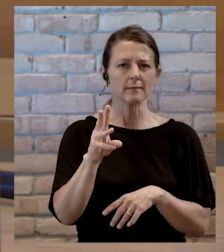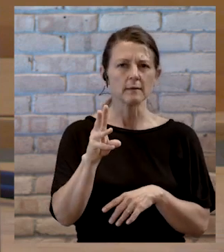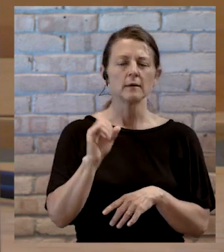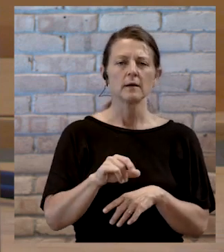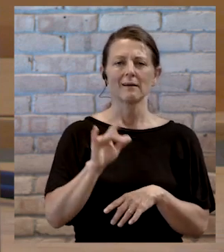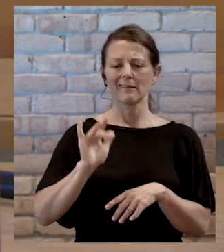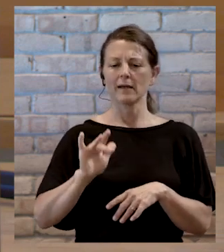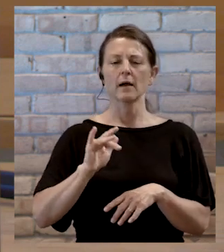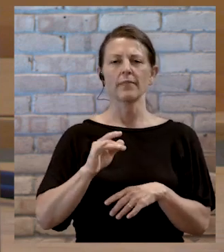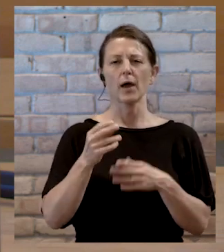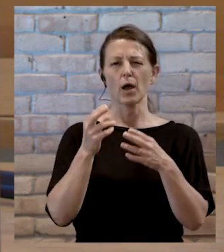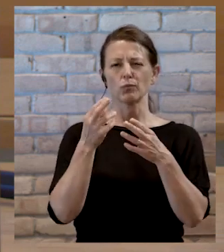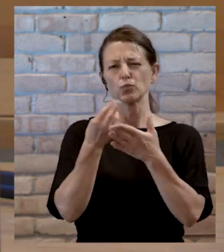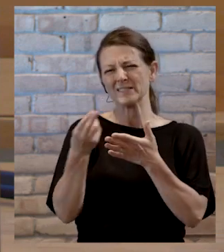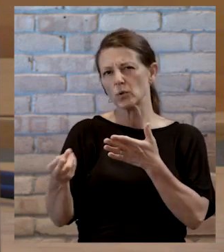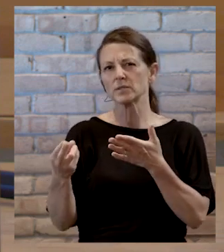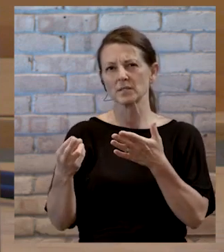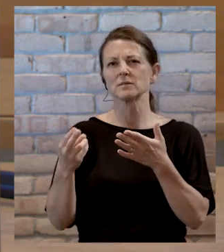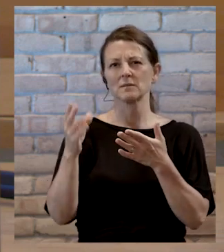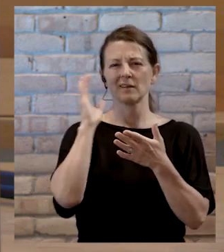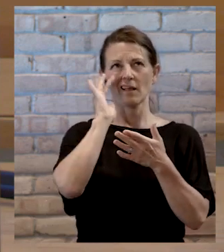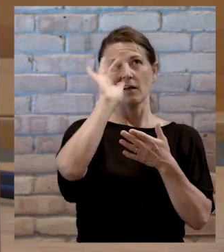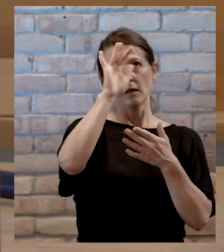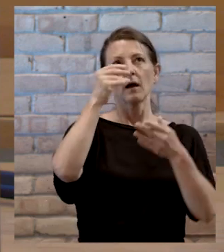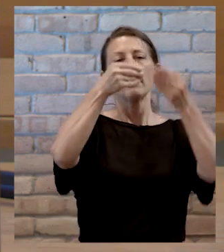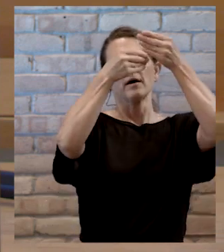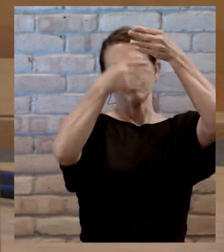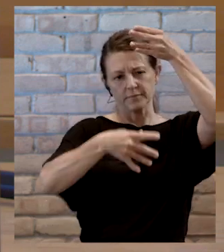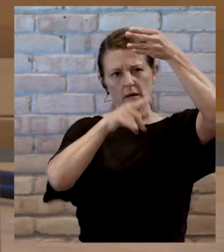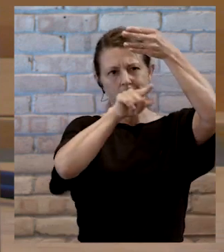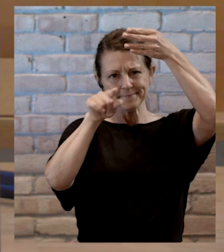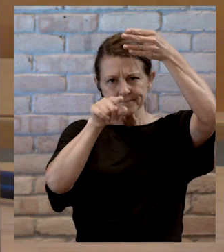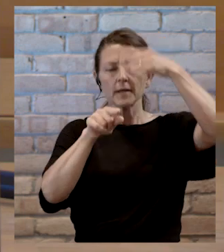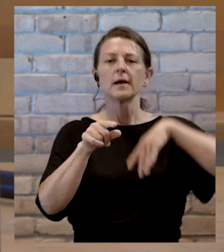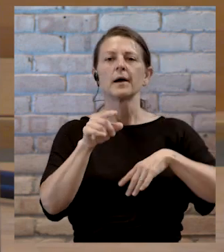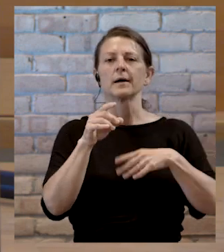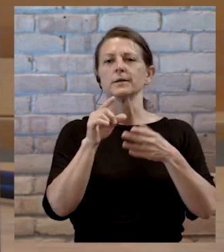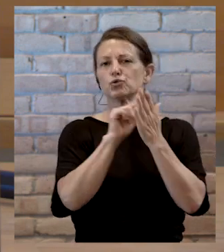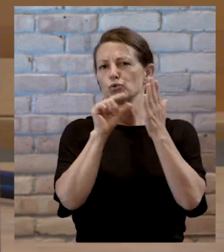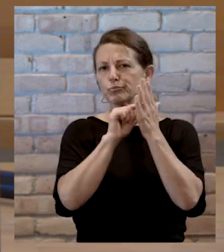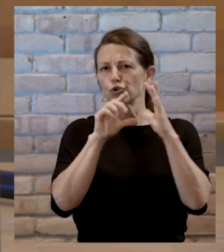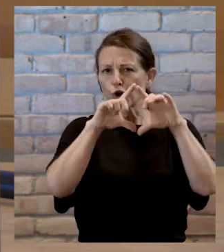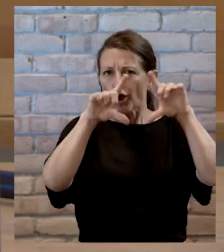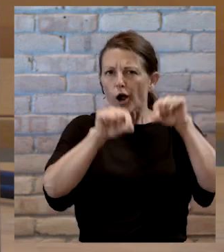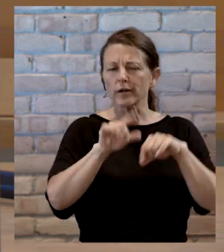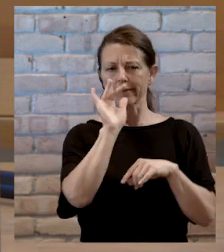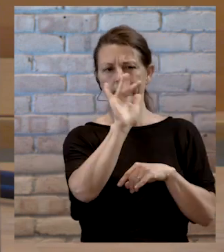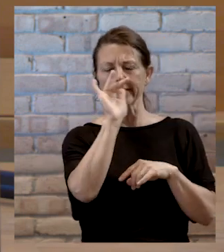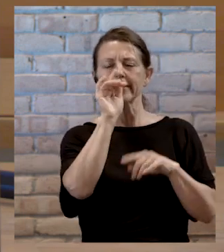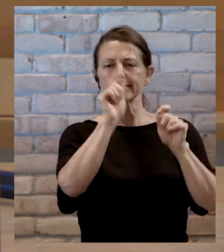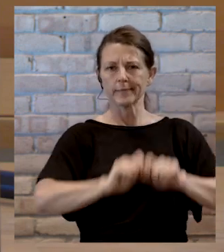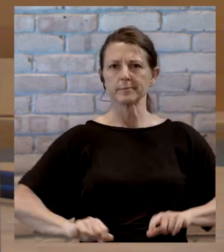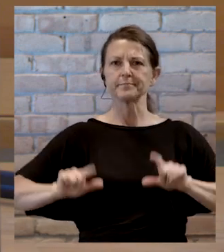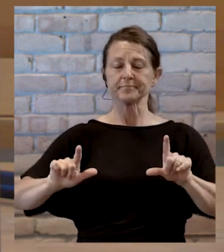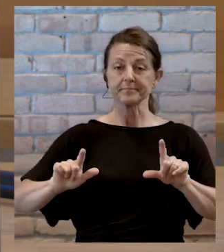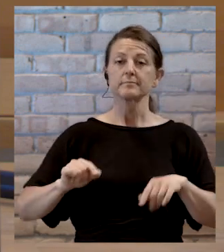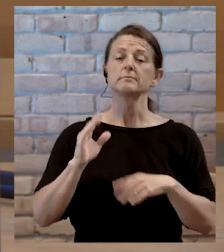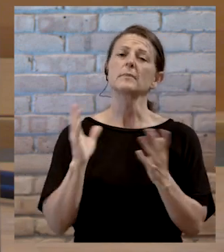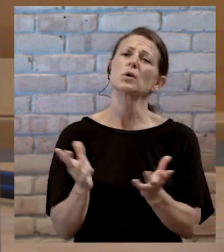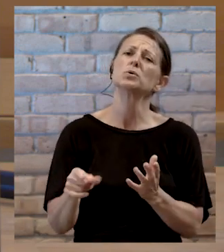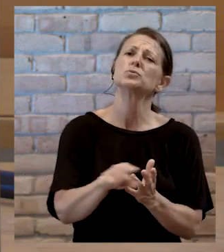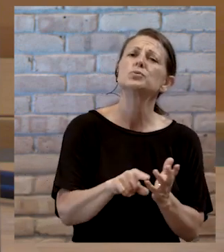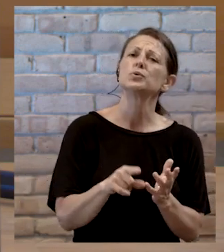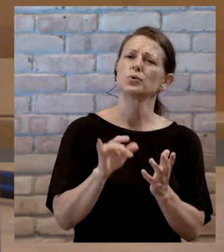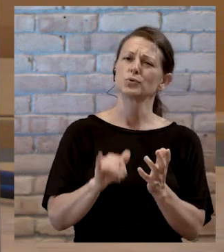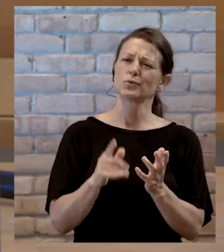see it'll lead you to a drop-down banner, and in that banner you will see scripture card. Just click on that. Encourage you to take this message and